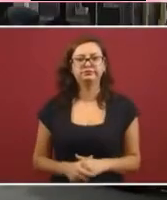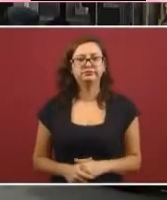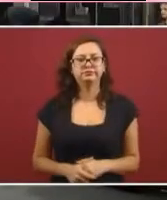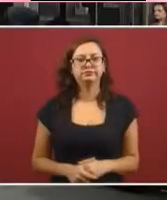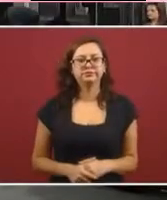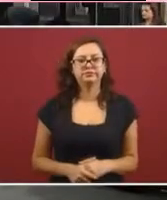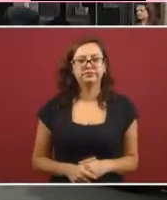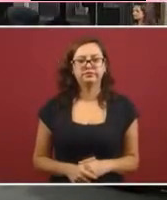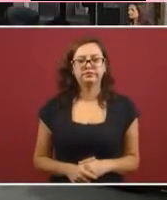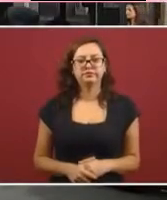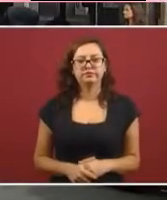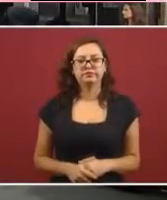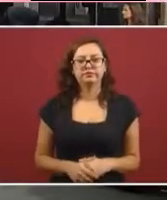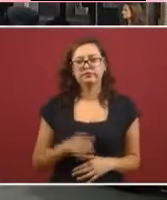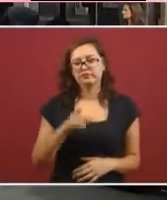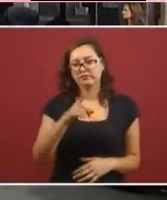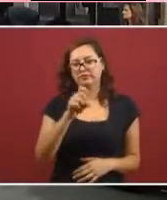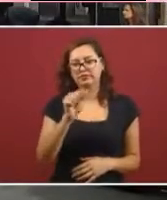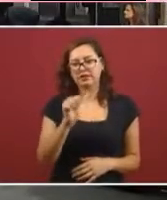A ver, Sara.